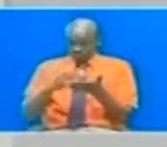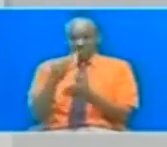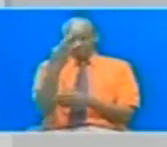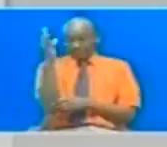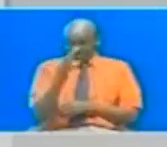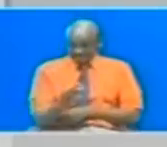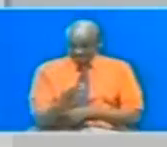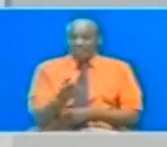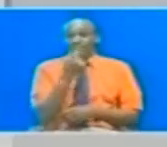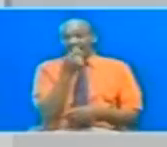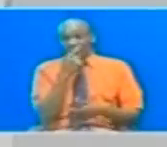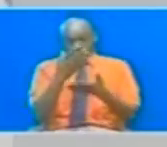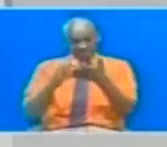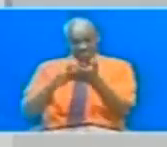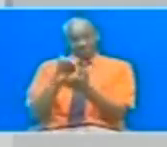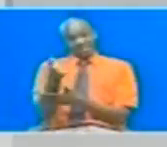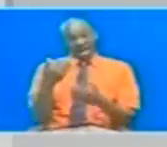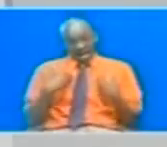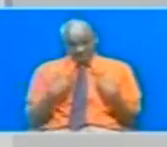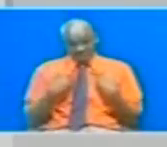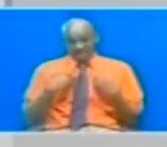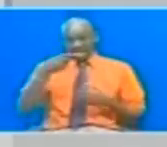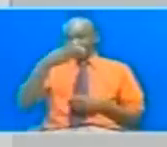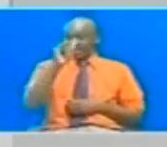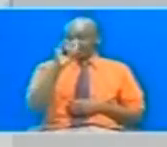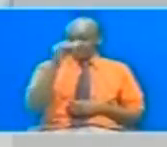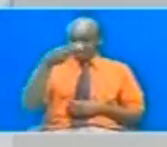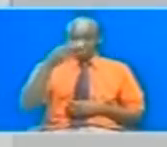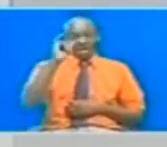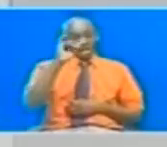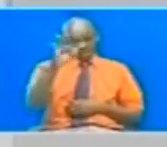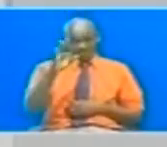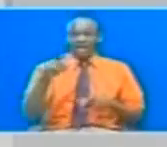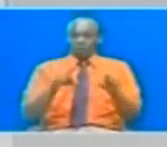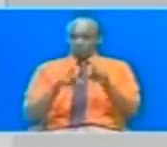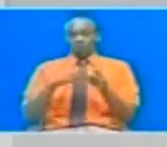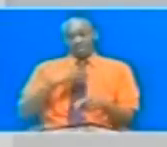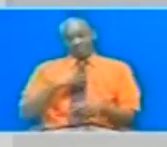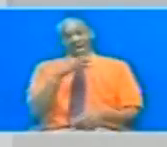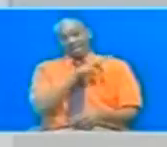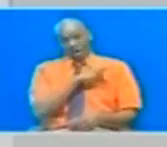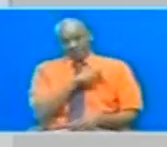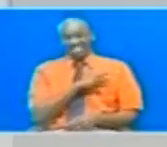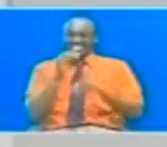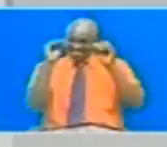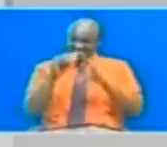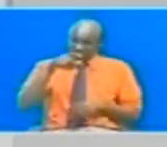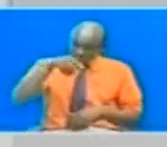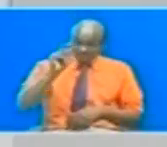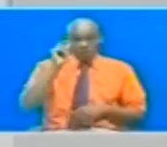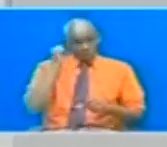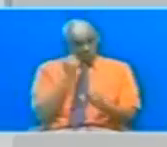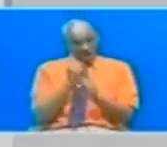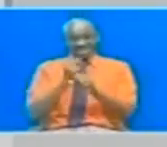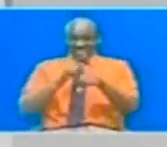medical scheme to be incorporated by the National Hospitals Insurance Fund, and leave allowance despite the fact that teachers ideally should not be working